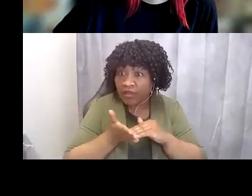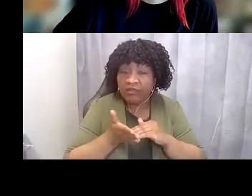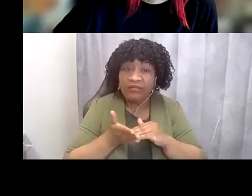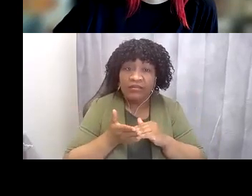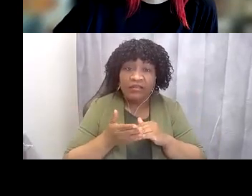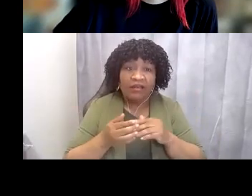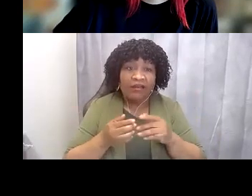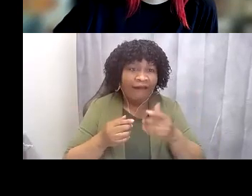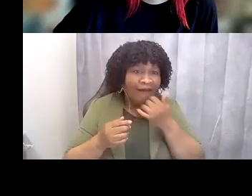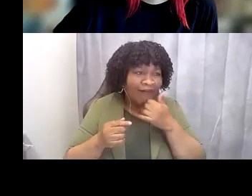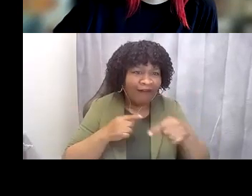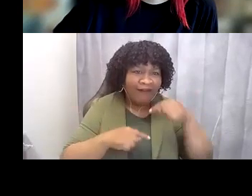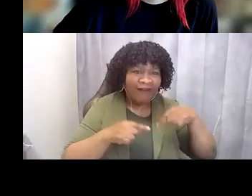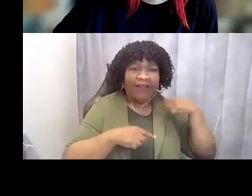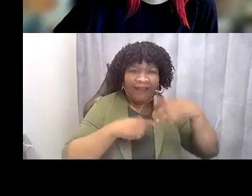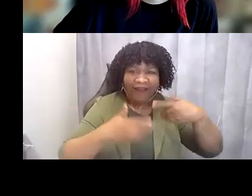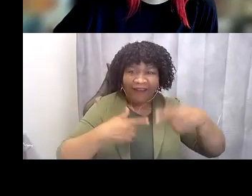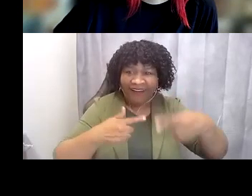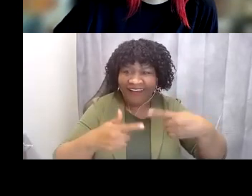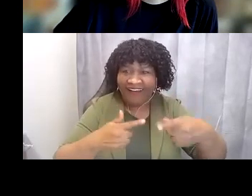sorry, I'm going the wrong direction.